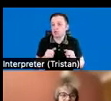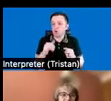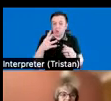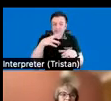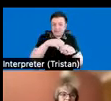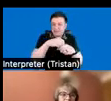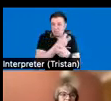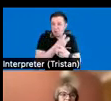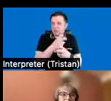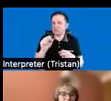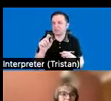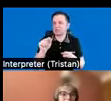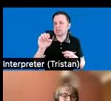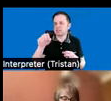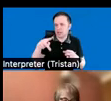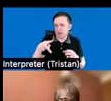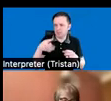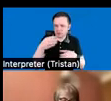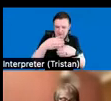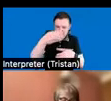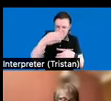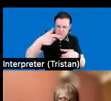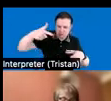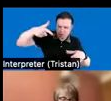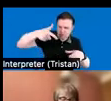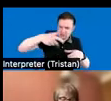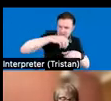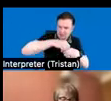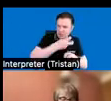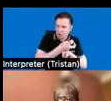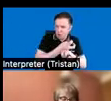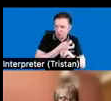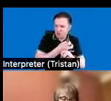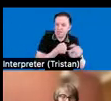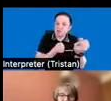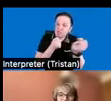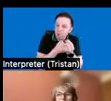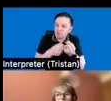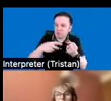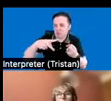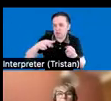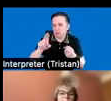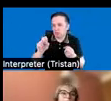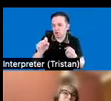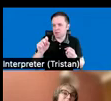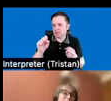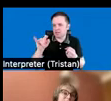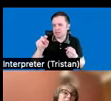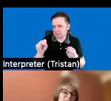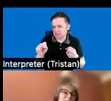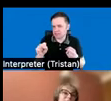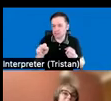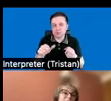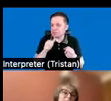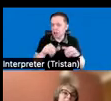it's effectively a cylinder that is drilled into the bone that supports the prosthesis. So really it's not permanent, it